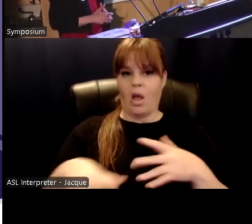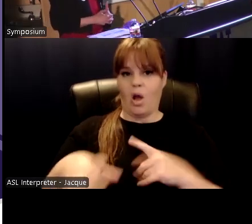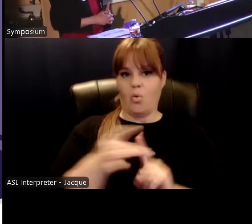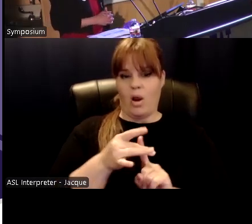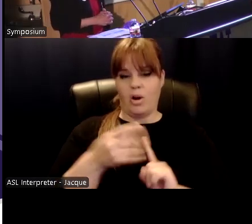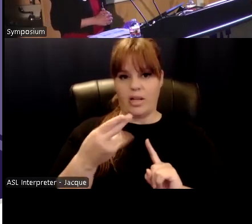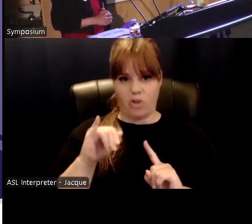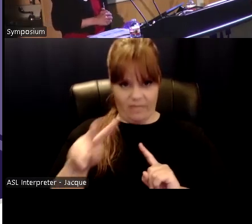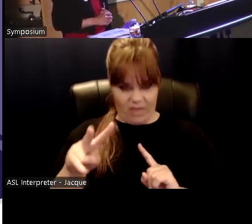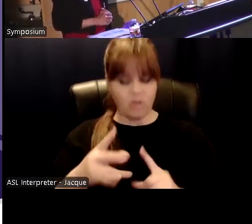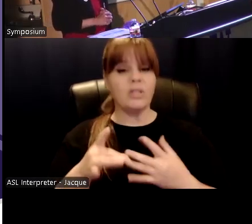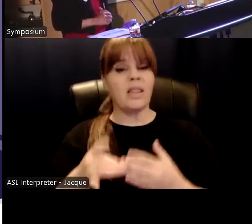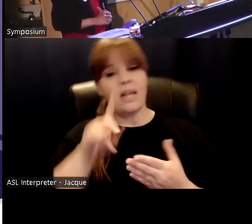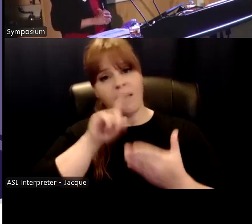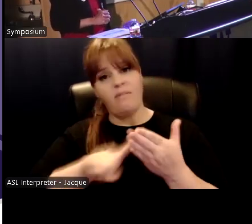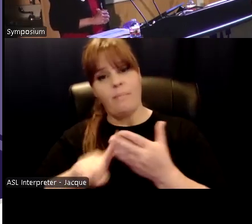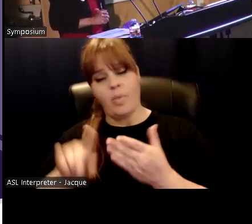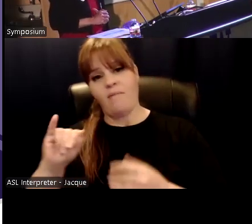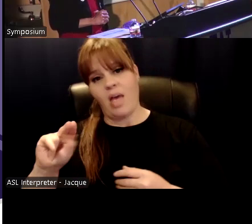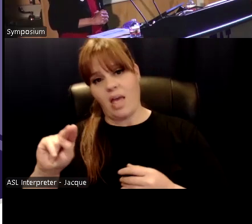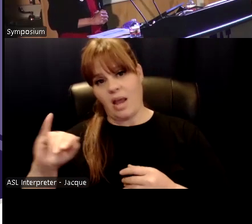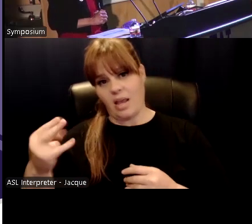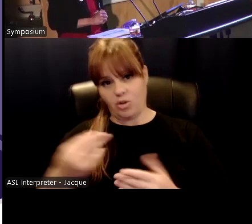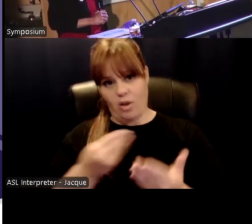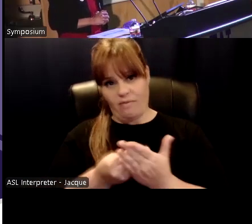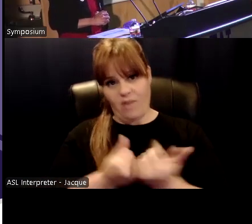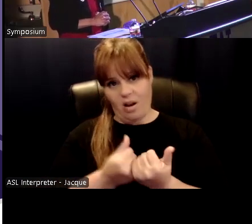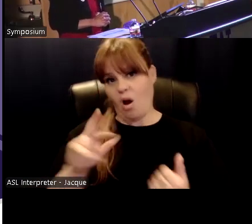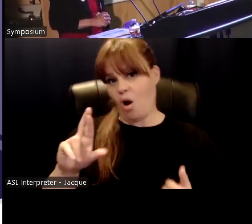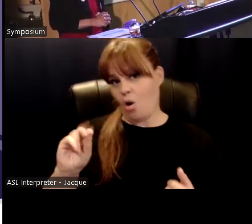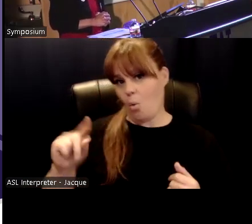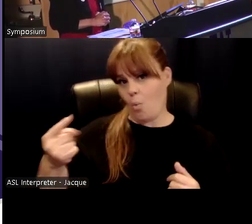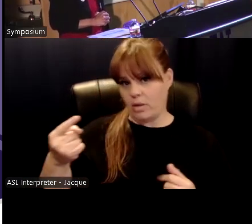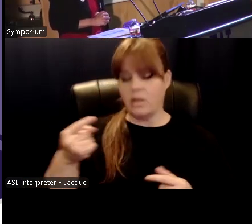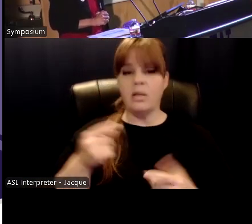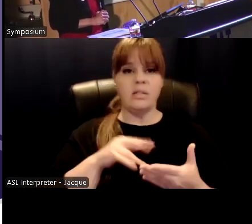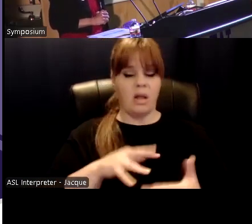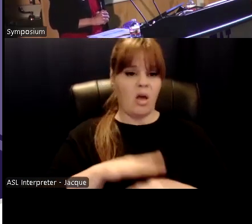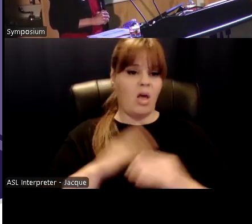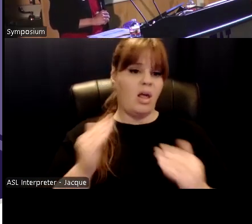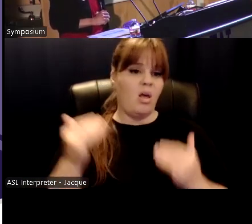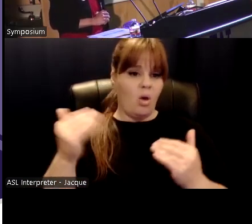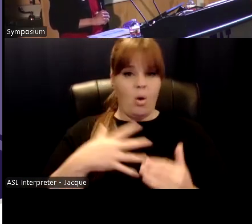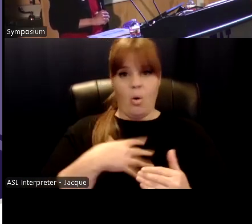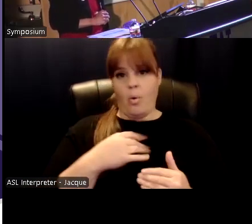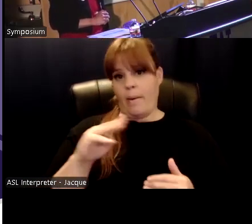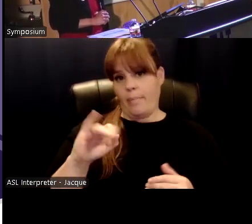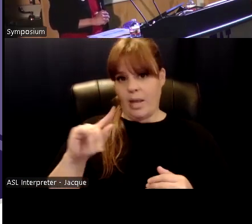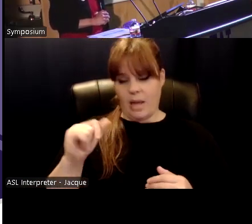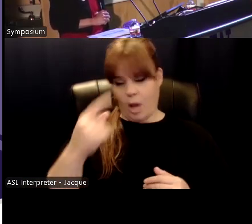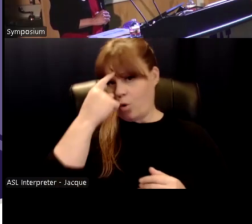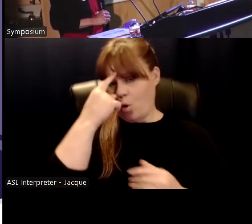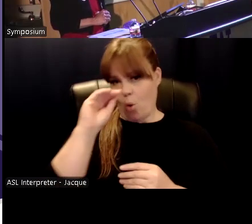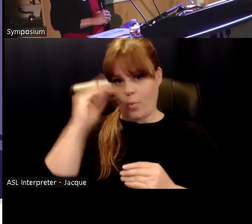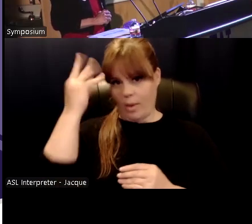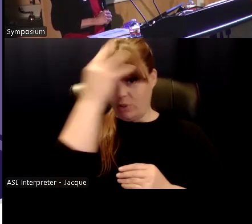lead investigator of an NIH-funded R01 study on advanced white matter neuroimaging in young